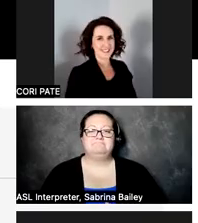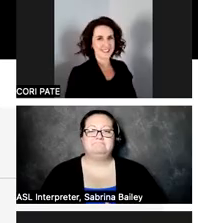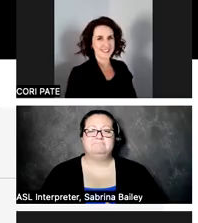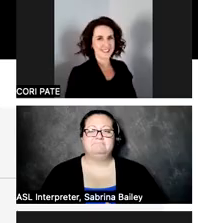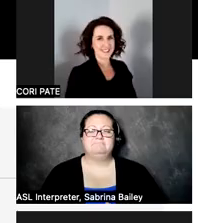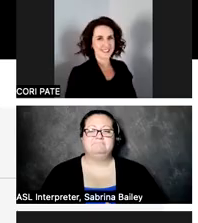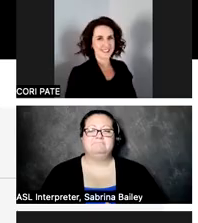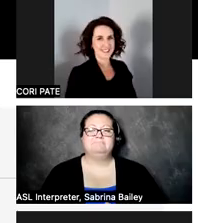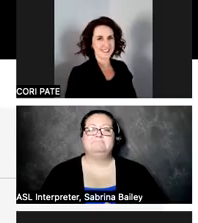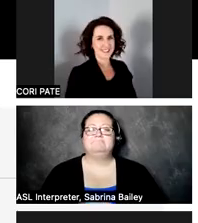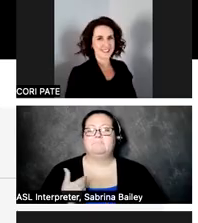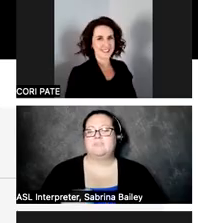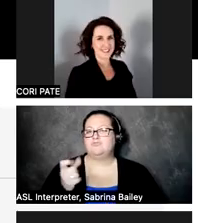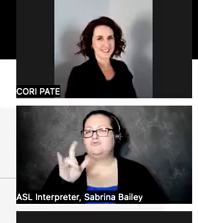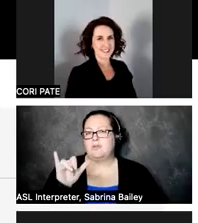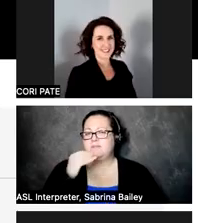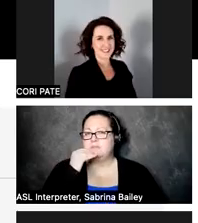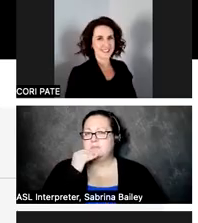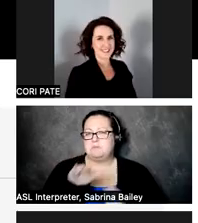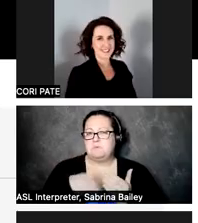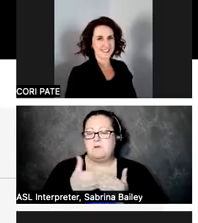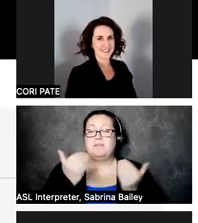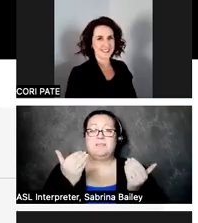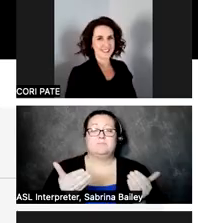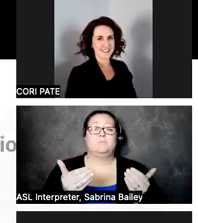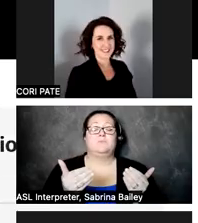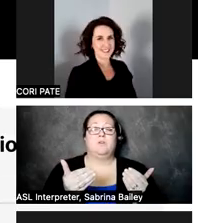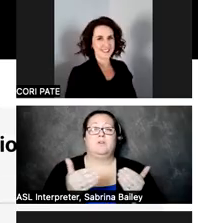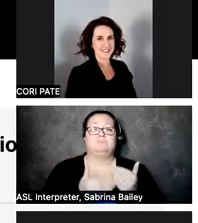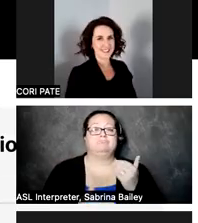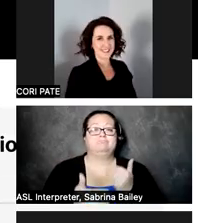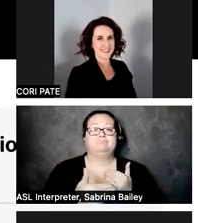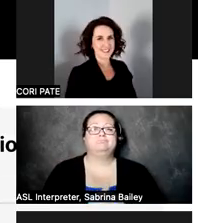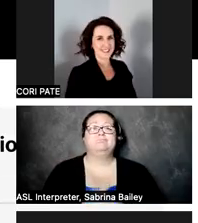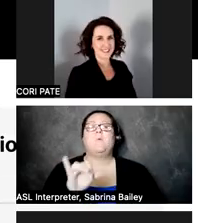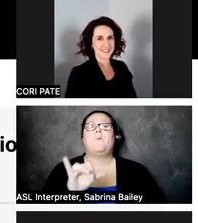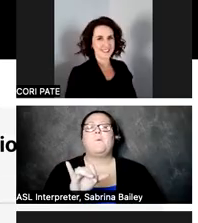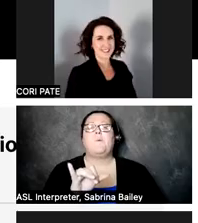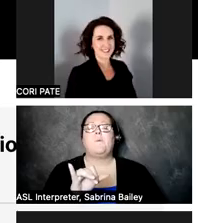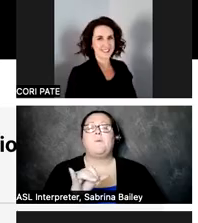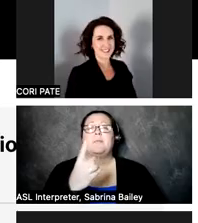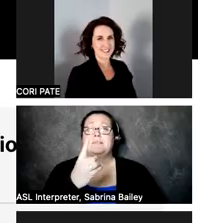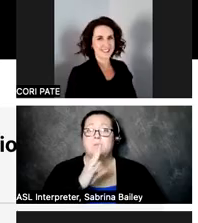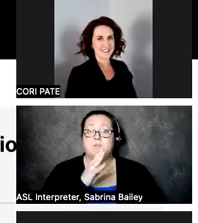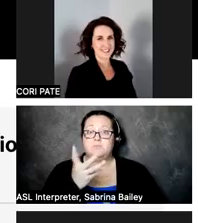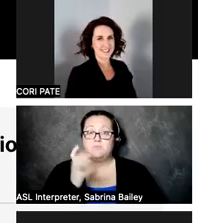This is Shelley. Thank you all. Let's move on to the next. If someone wants to talk.